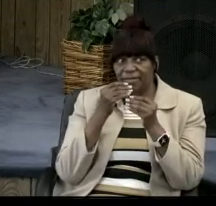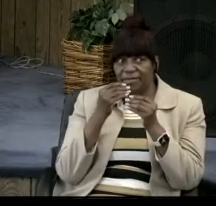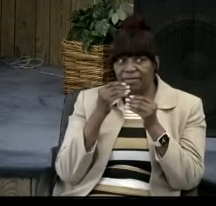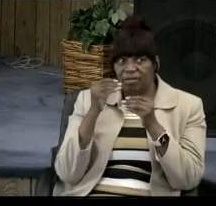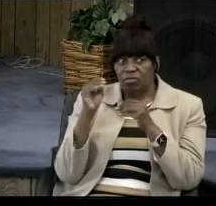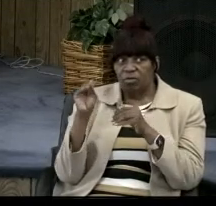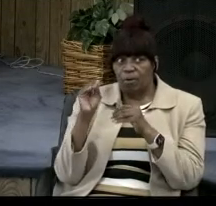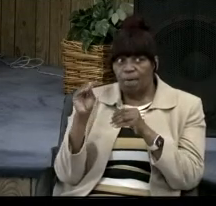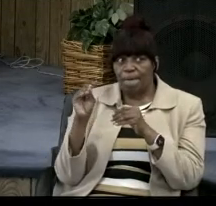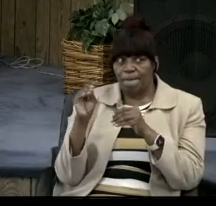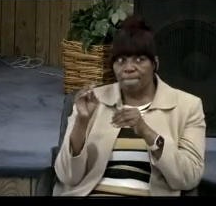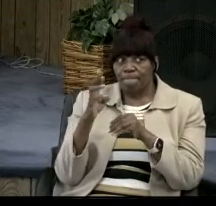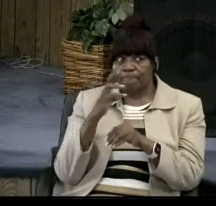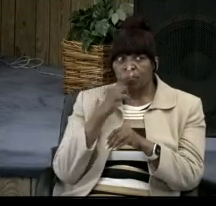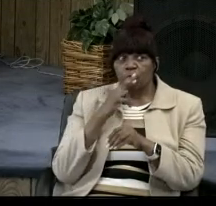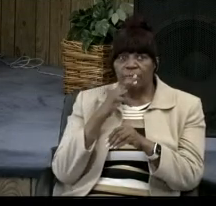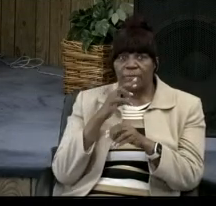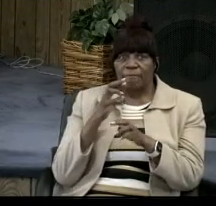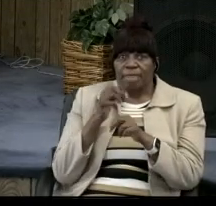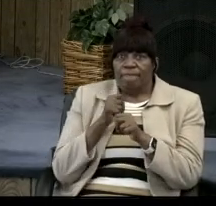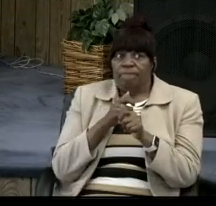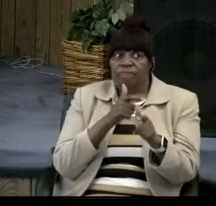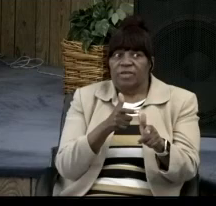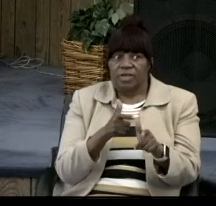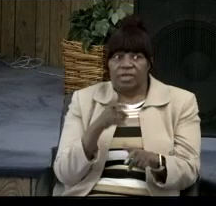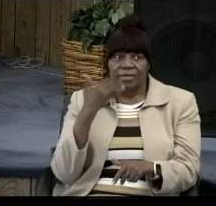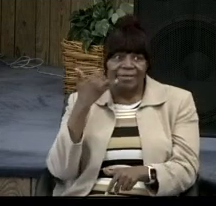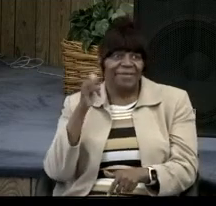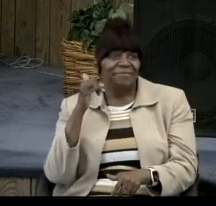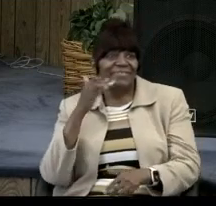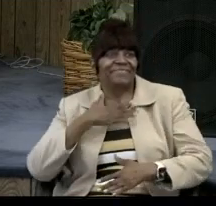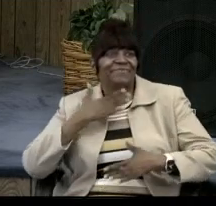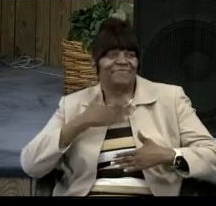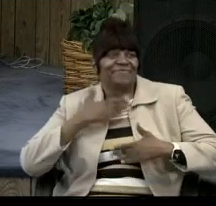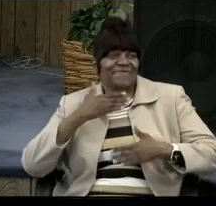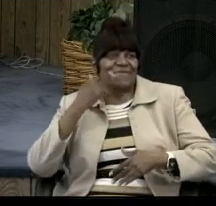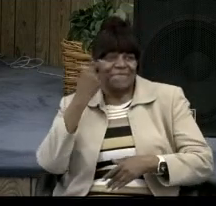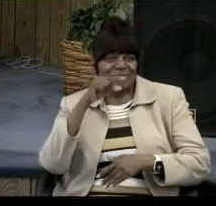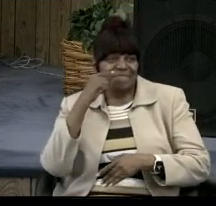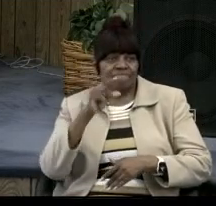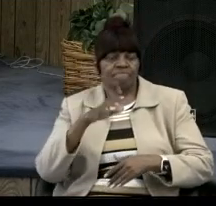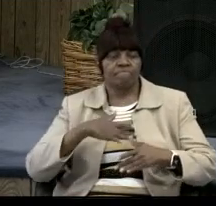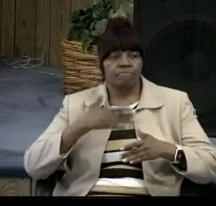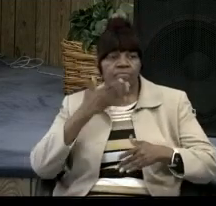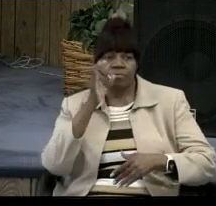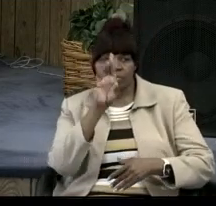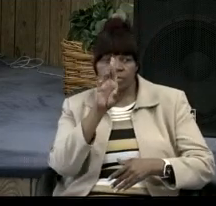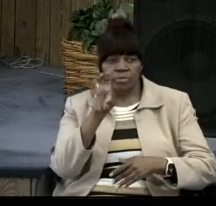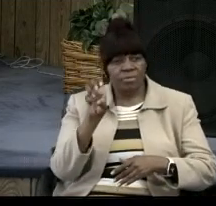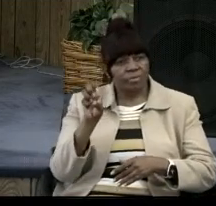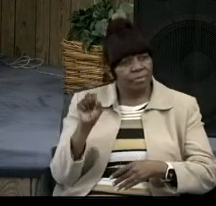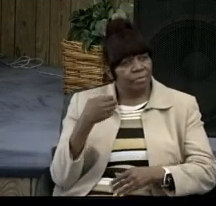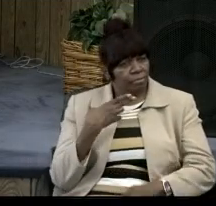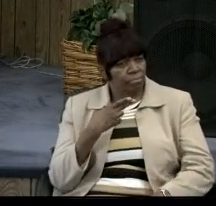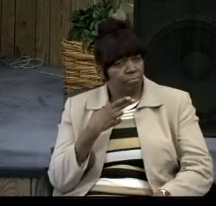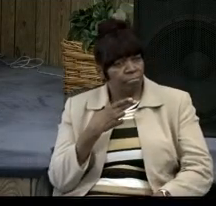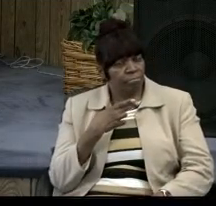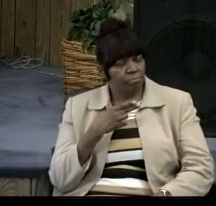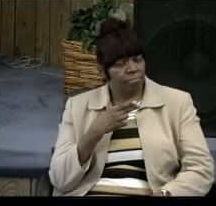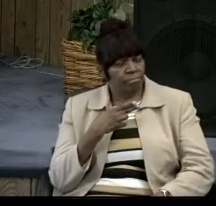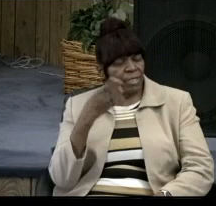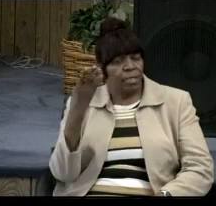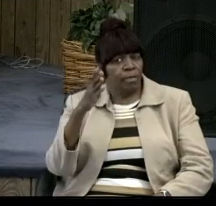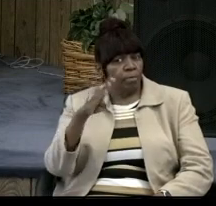patronize. Red means urgent. Yellow means happy. Green means fresh. Think about that. Blue